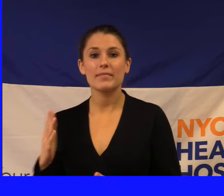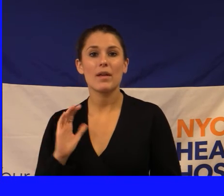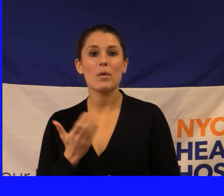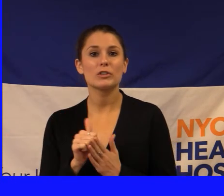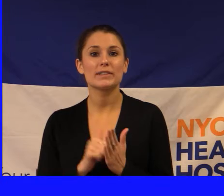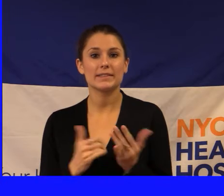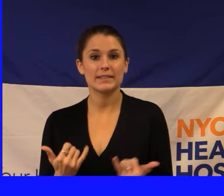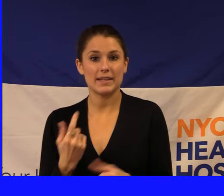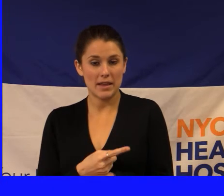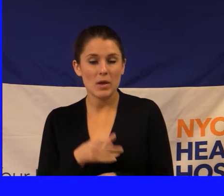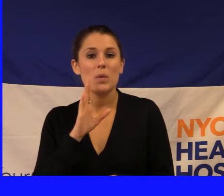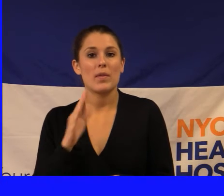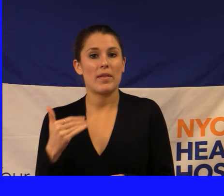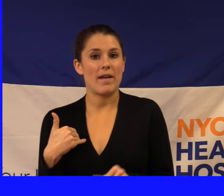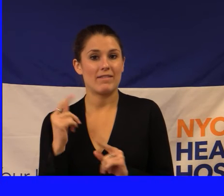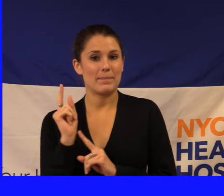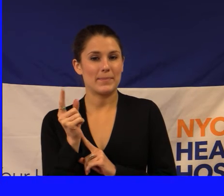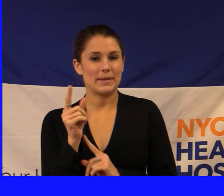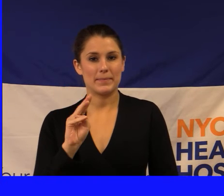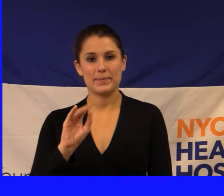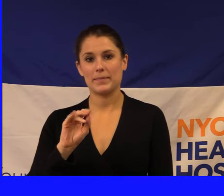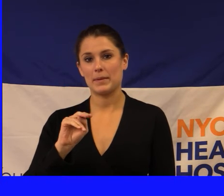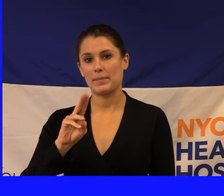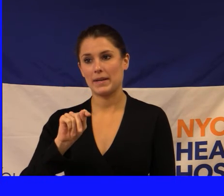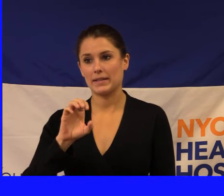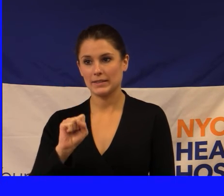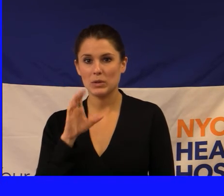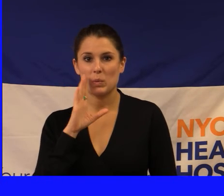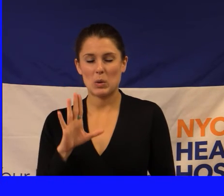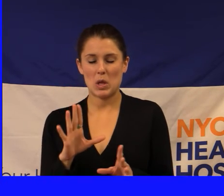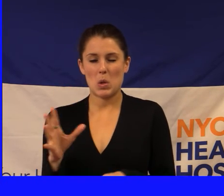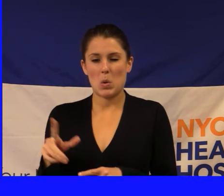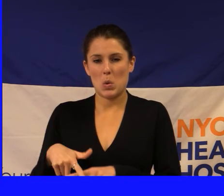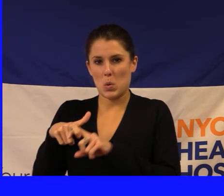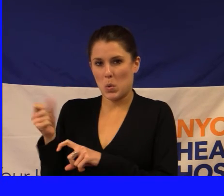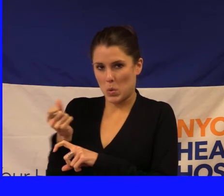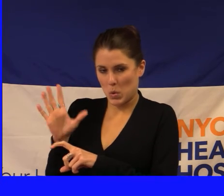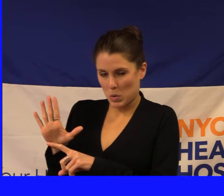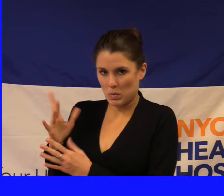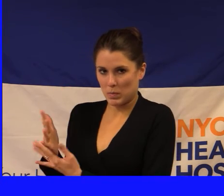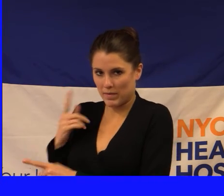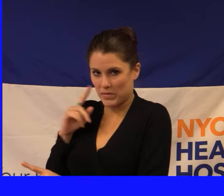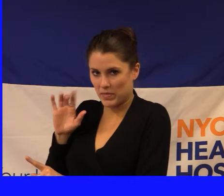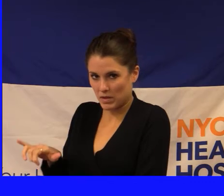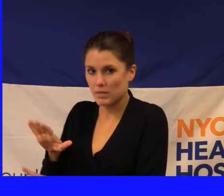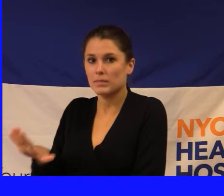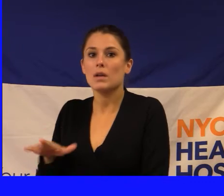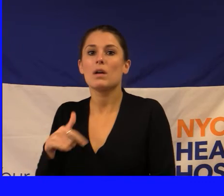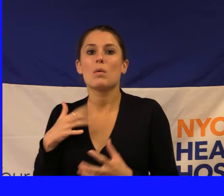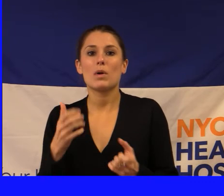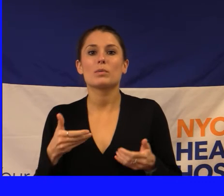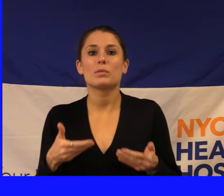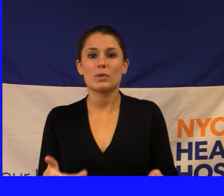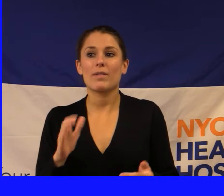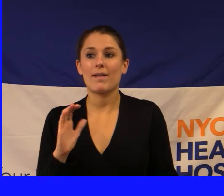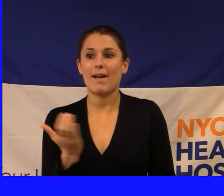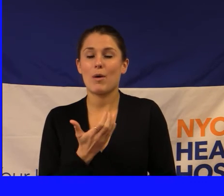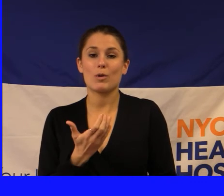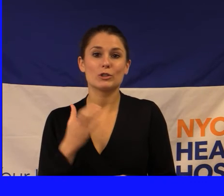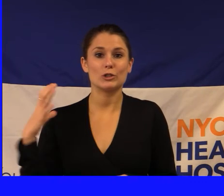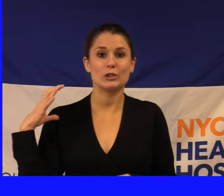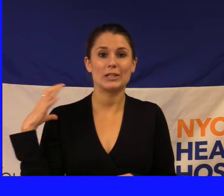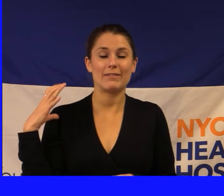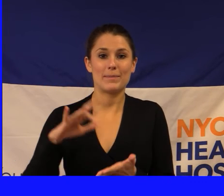We have our minutes that we'll defer. I want to make an important introduction to those who haven't met him of our Chief Medical